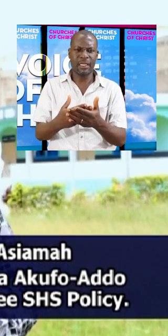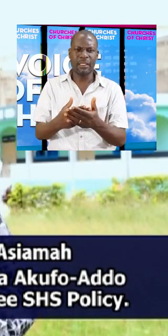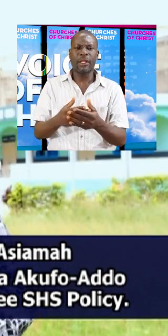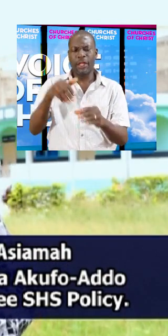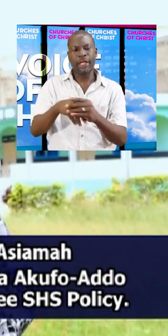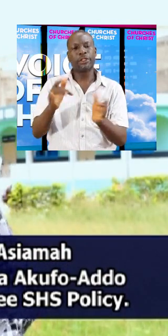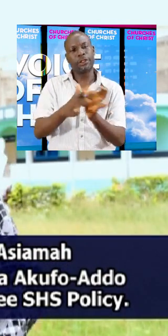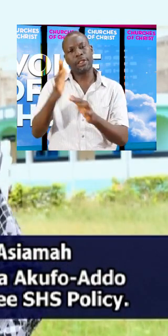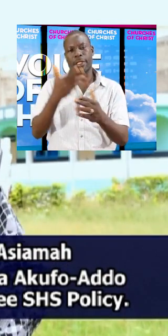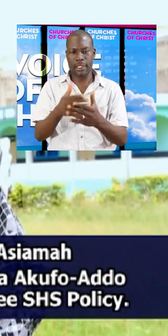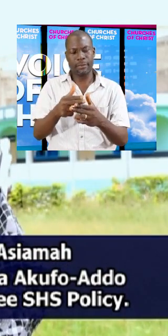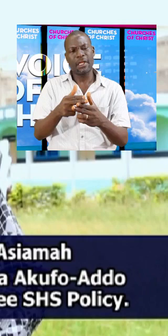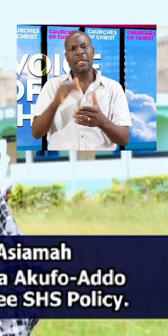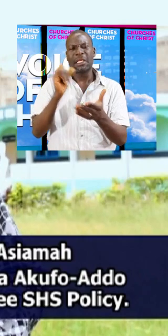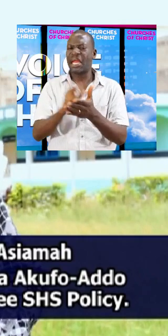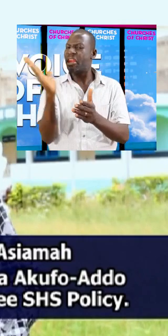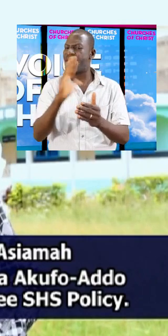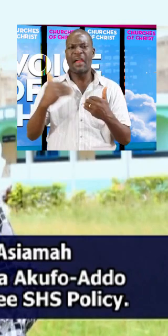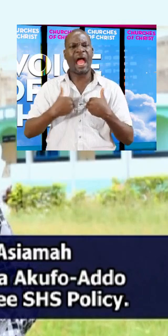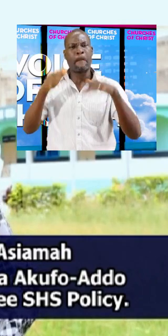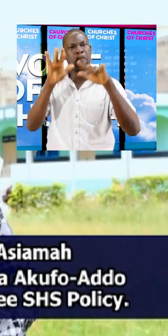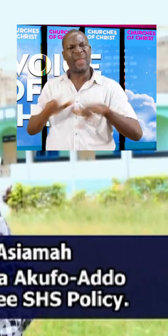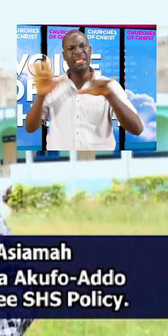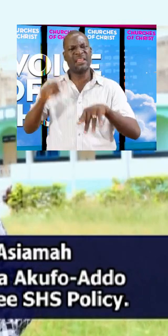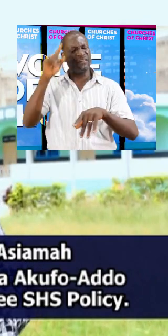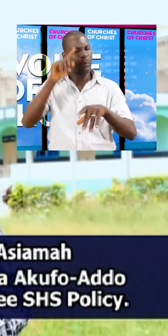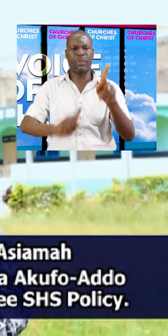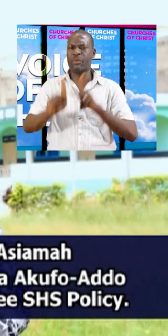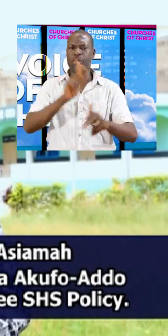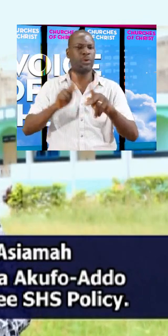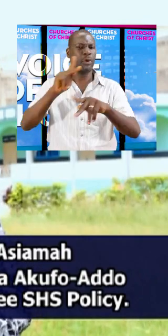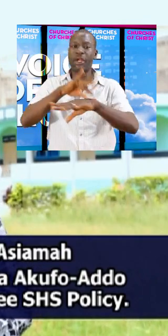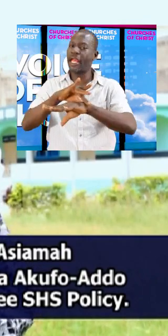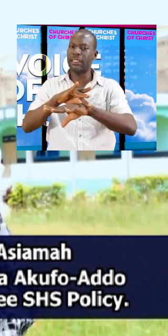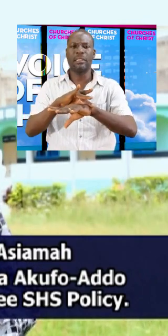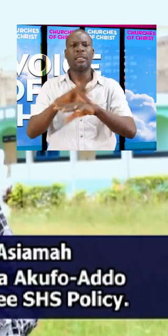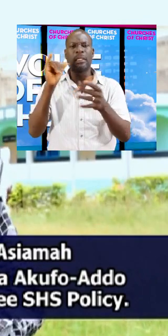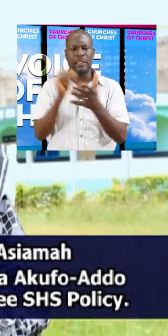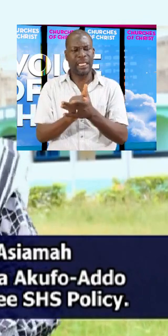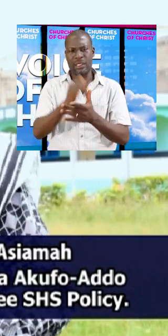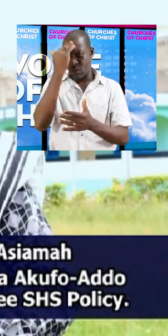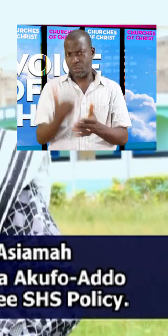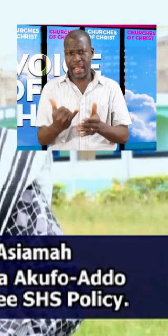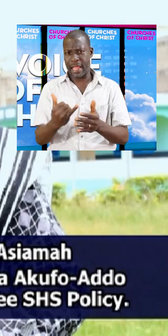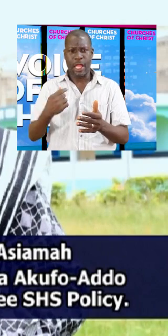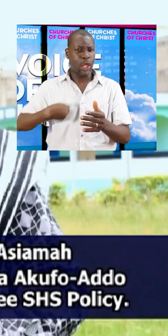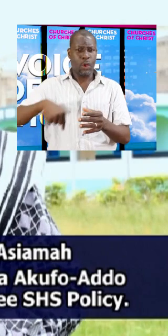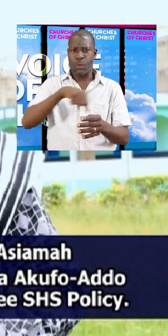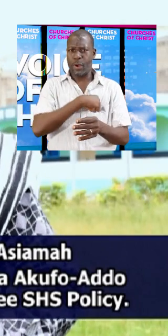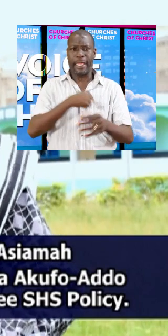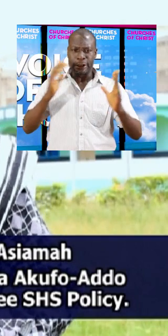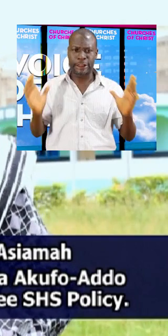mu ye nua homa bro biara emfa manipa e wo iwiase anu nti and I may celebrate